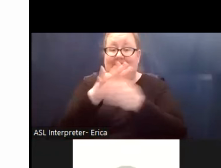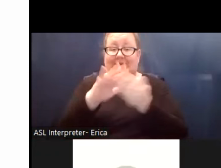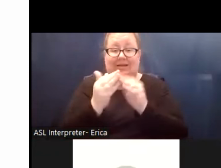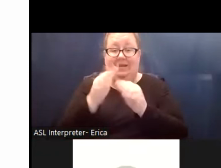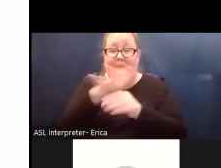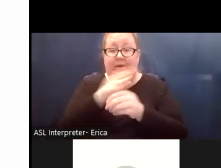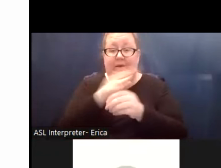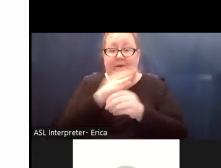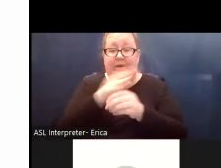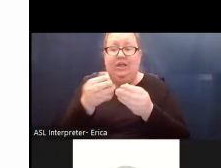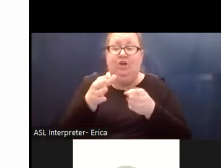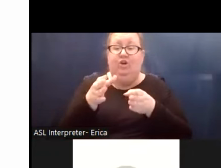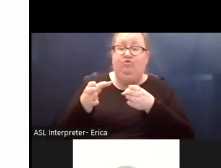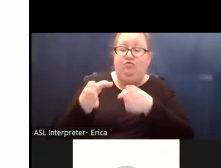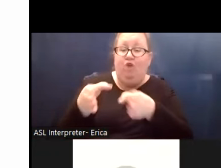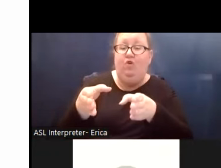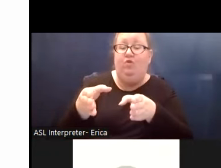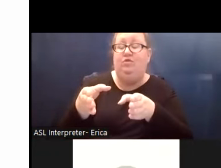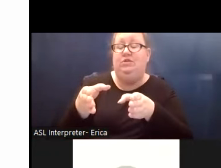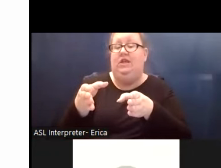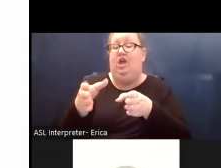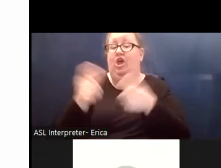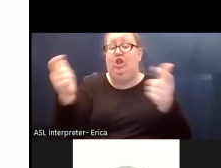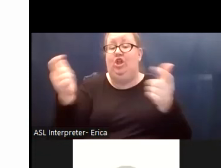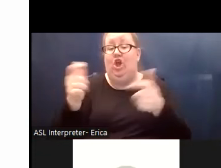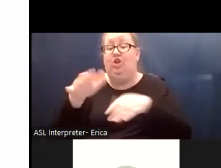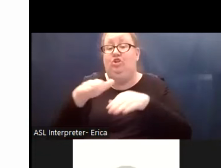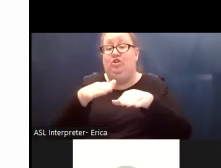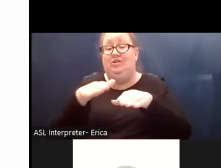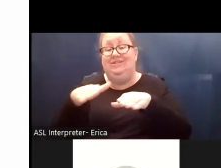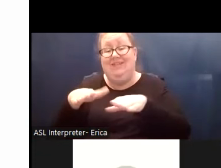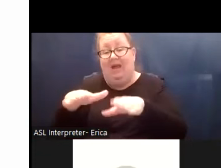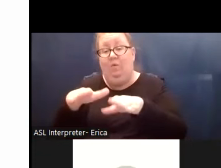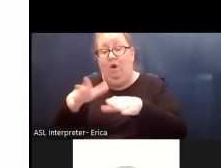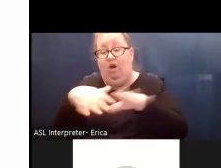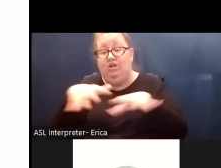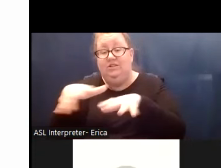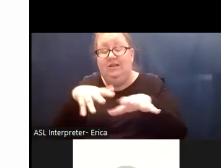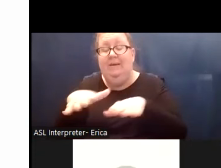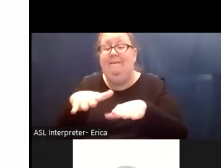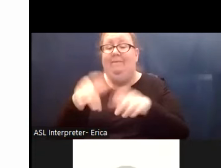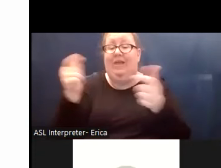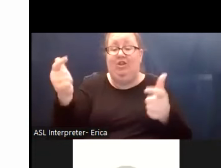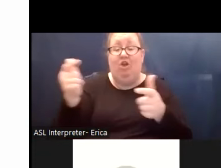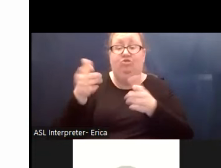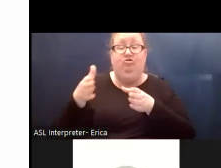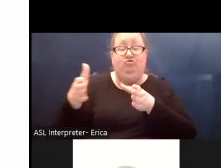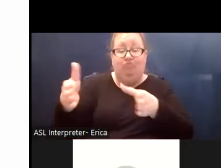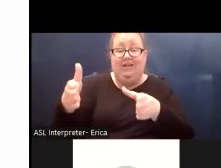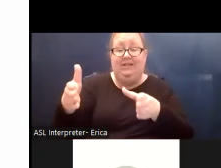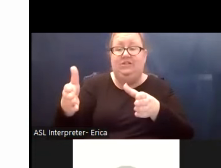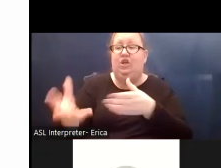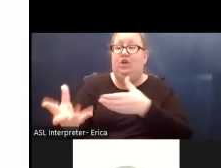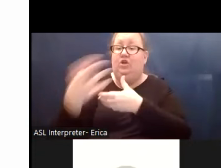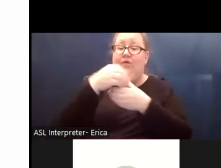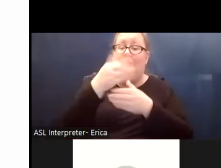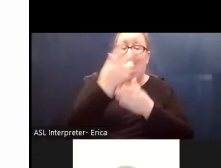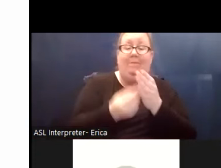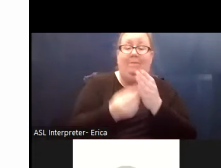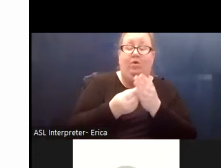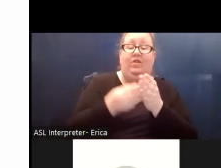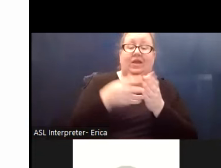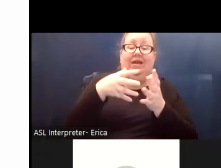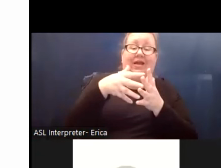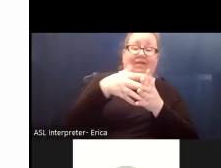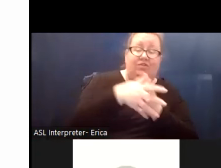roads, larger sidewalks, even some larger streets to incorporate both infiltration,